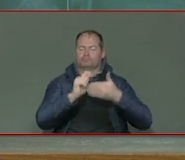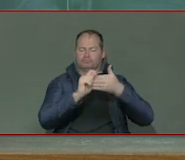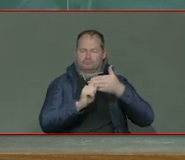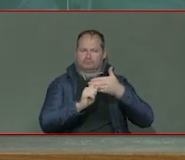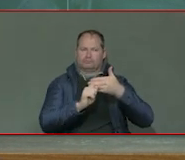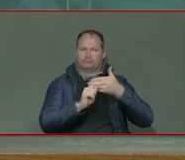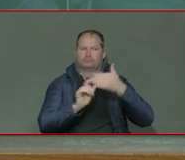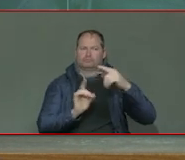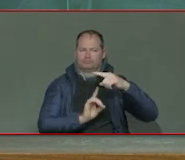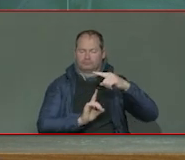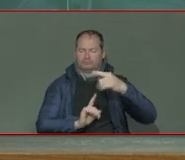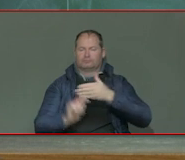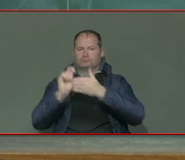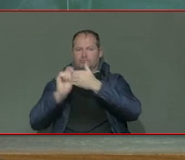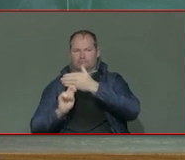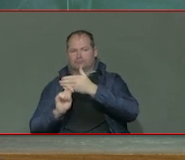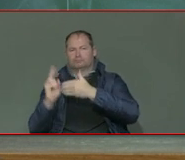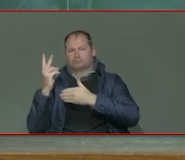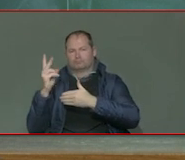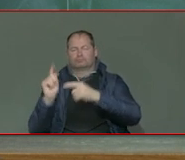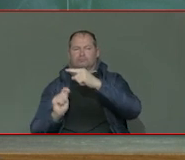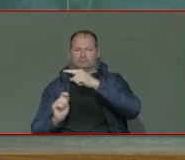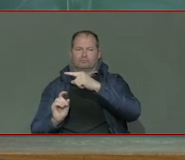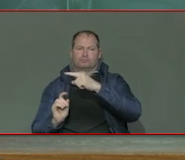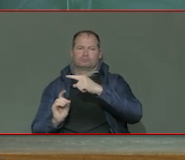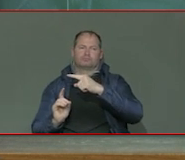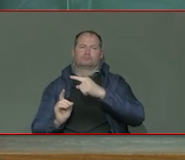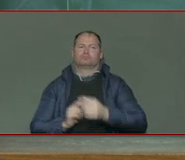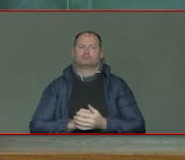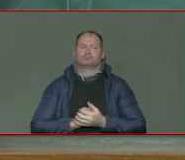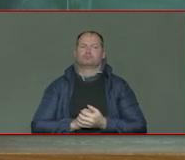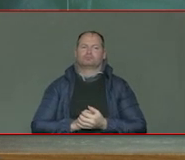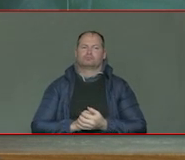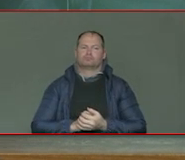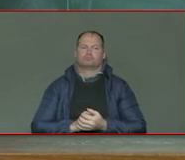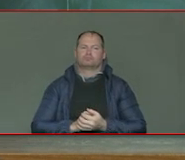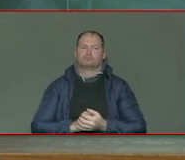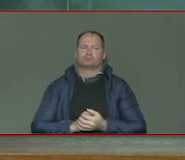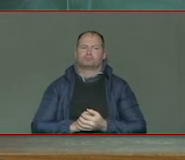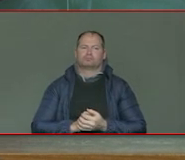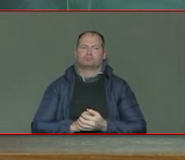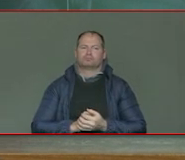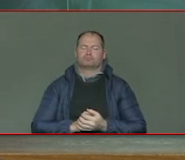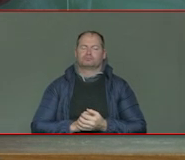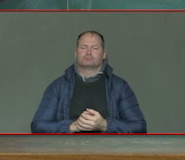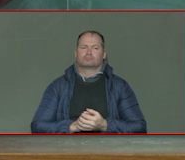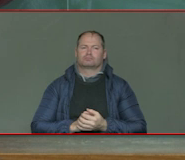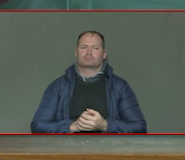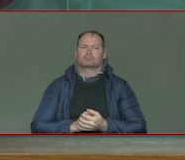the denominator. We're going to say x squared over 2x squared, correct? Minus x